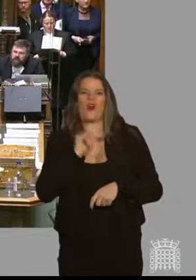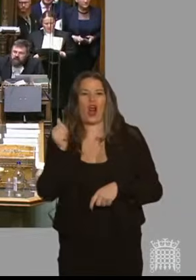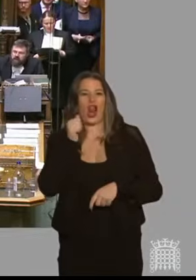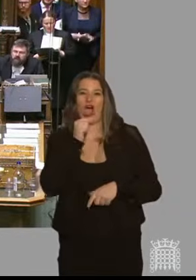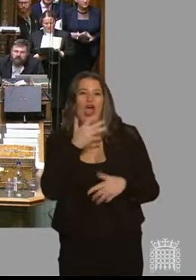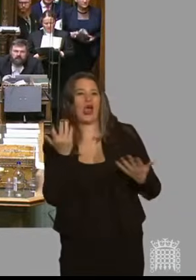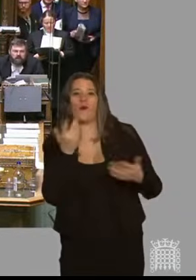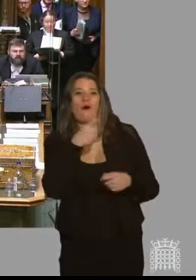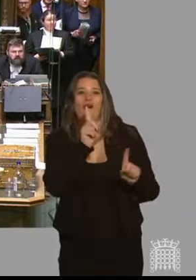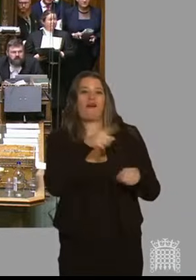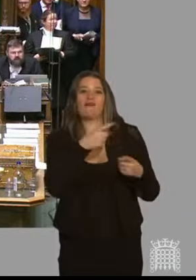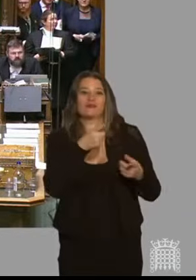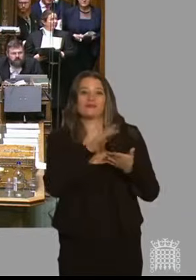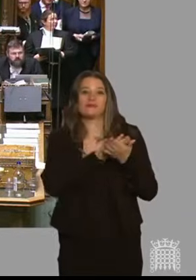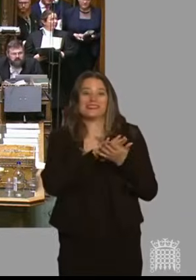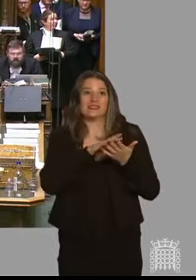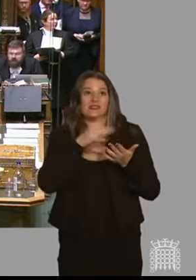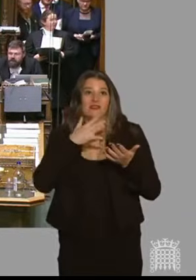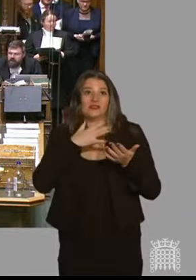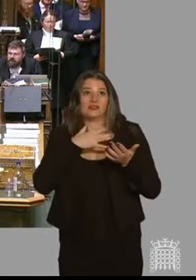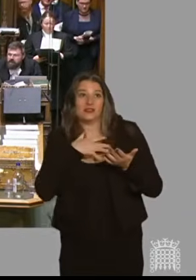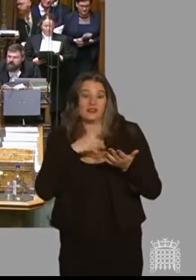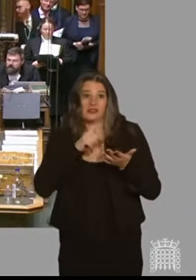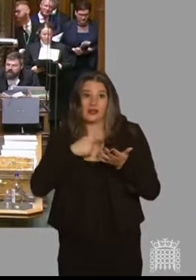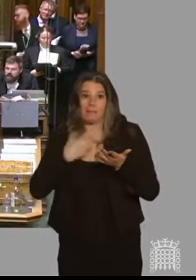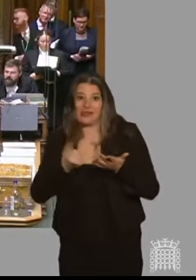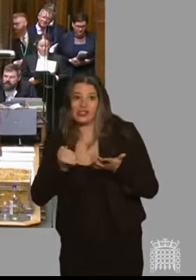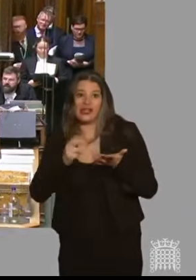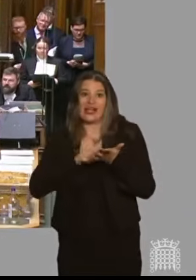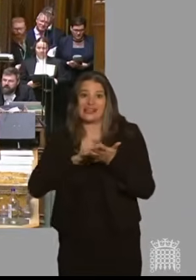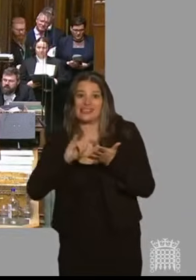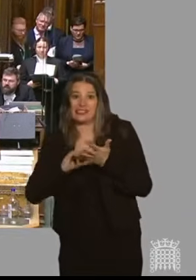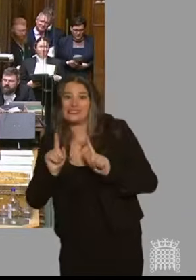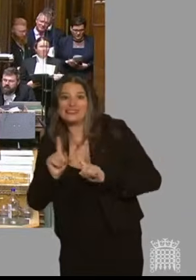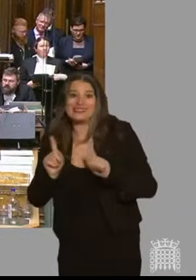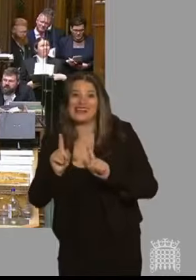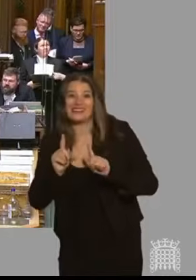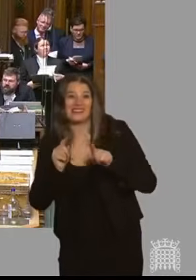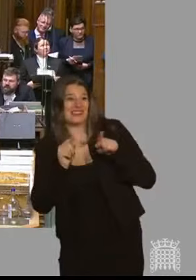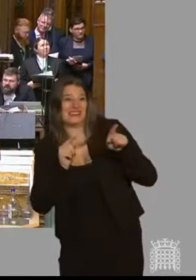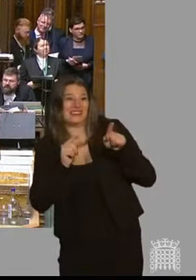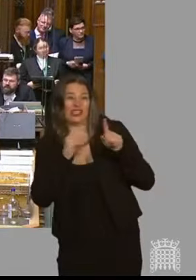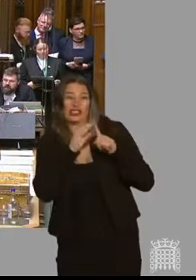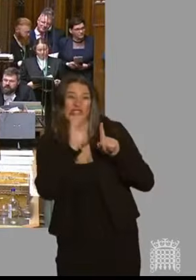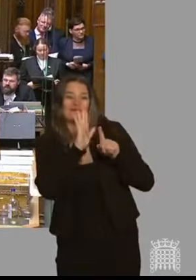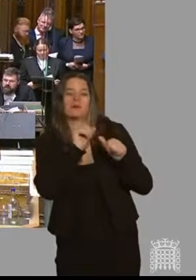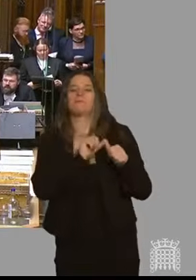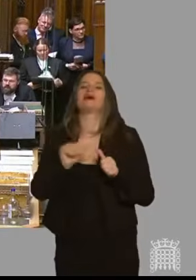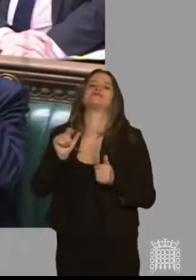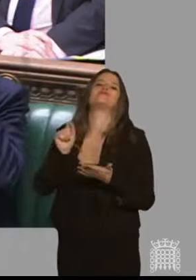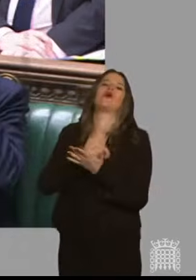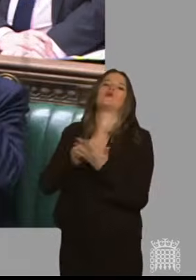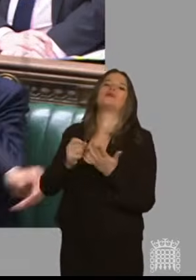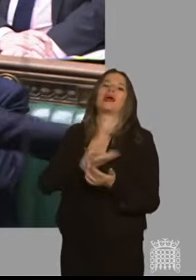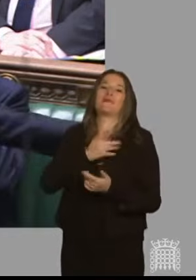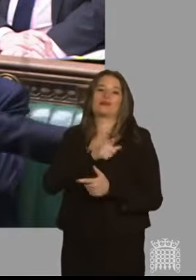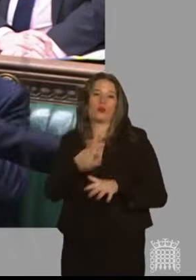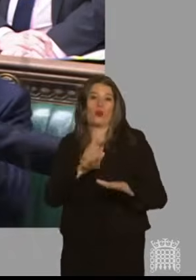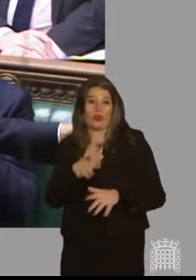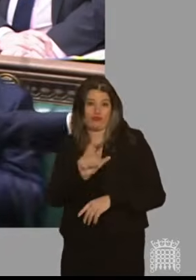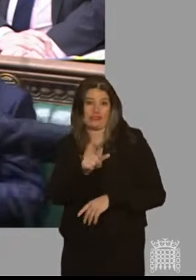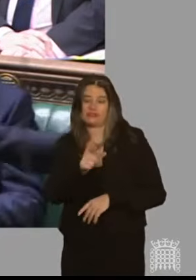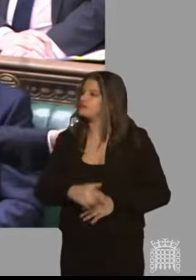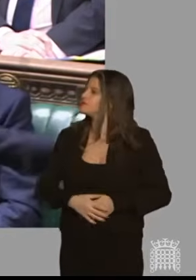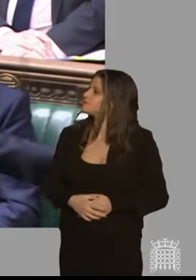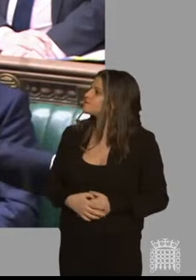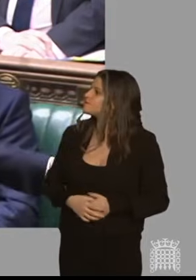Mr. Speaker, again... No, Prime Minister. Mr. Speaker, he talks about pensions. Pensions are going up